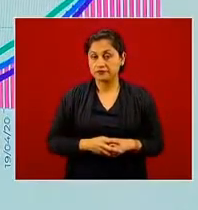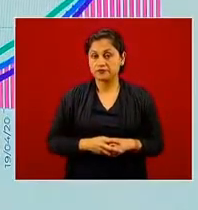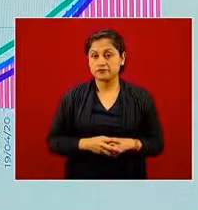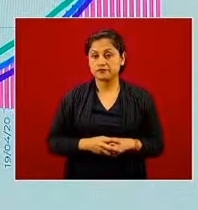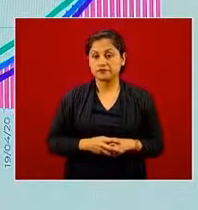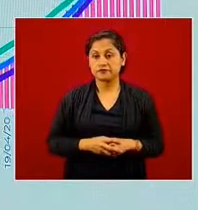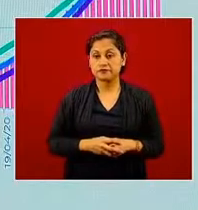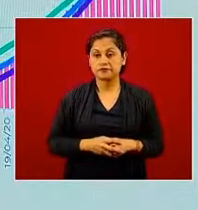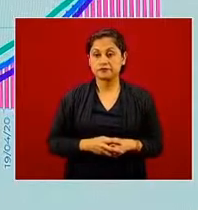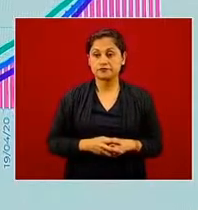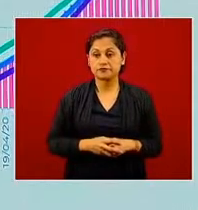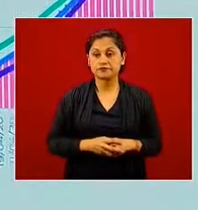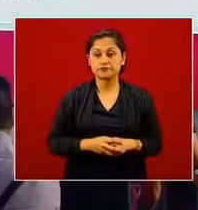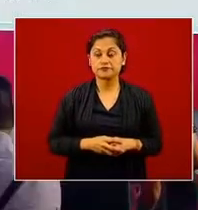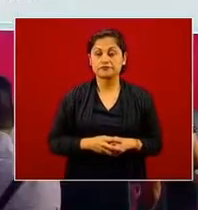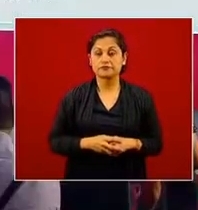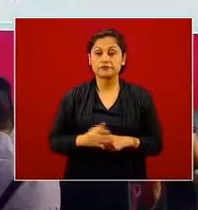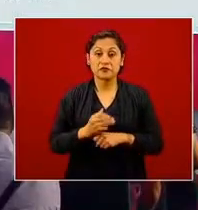cases.